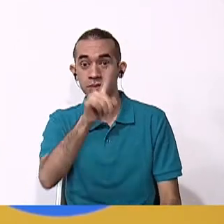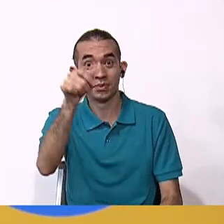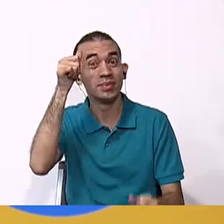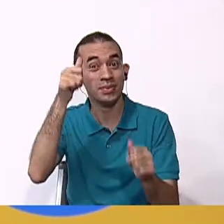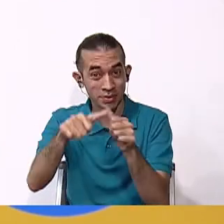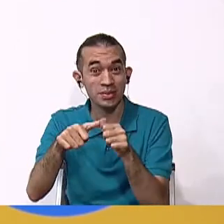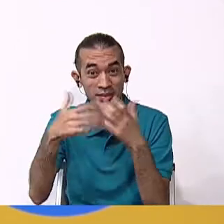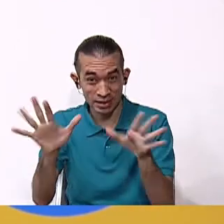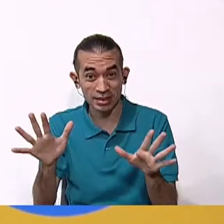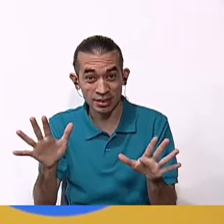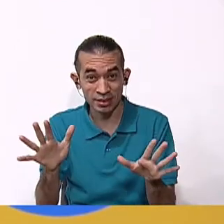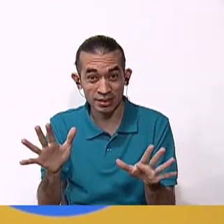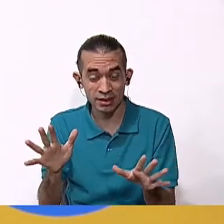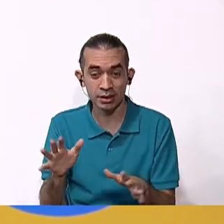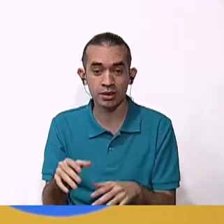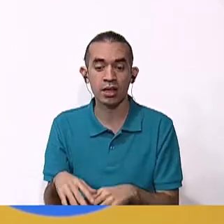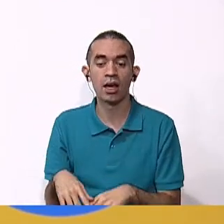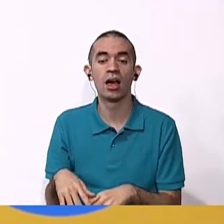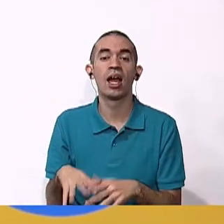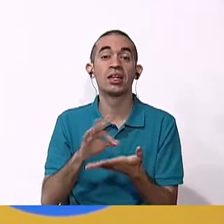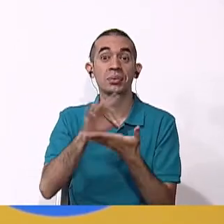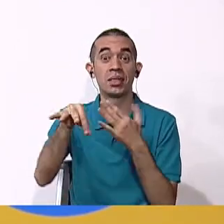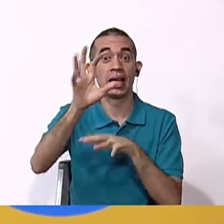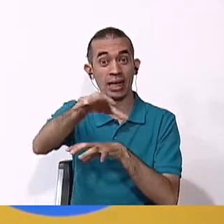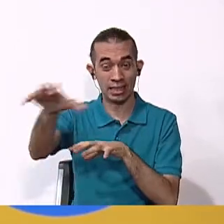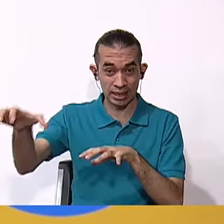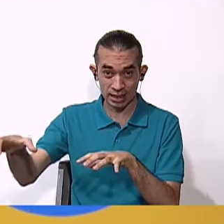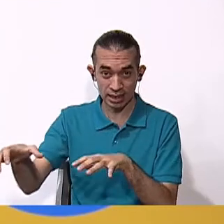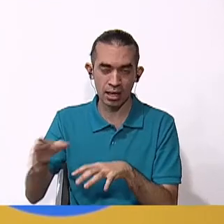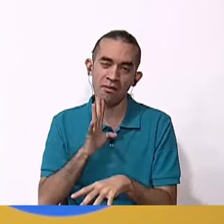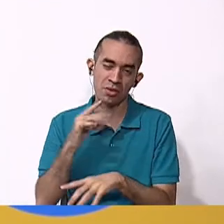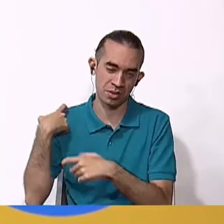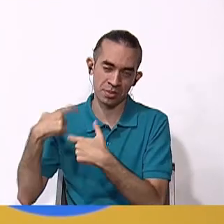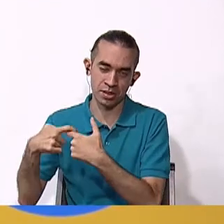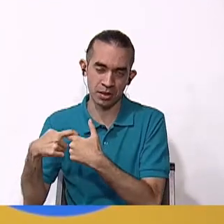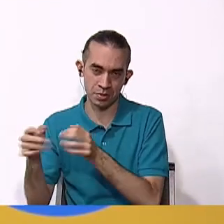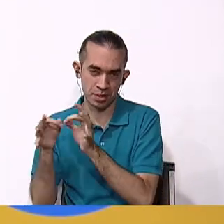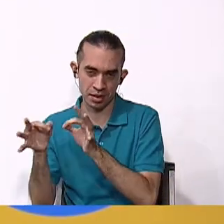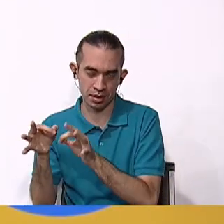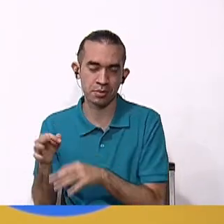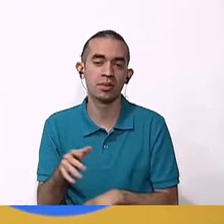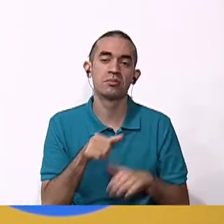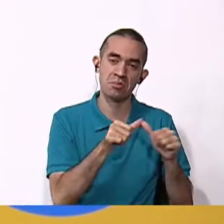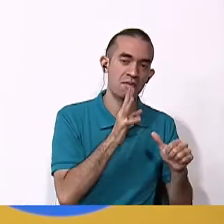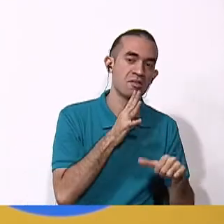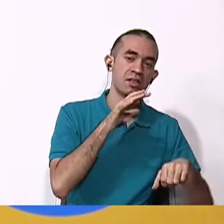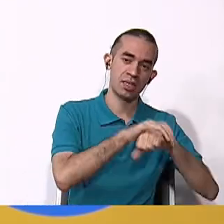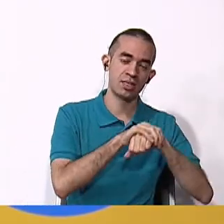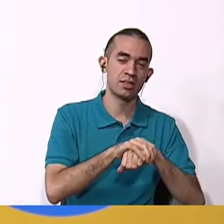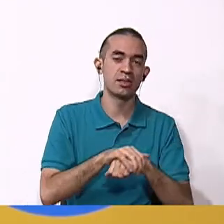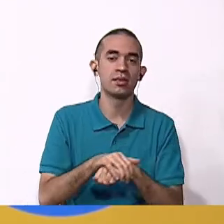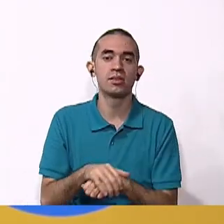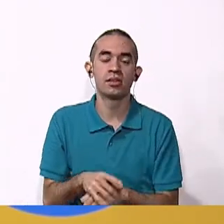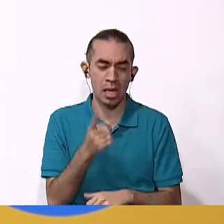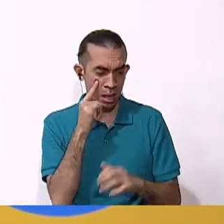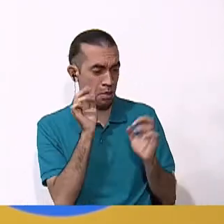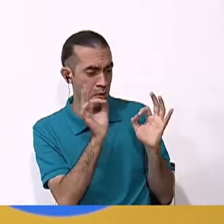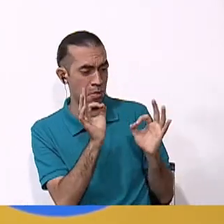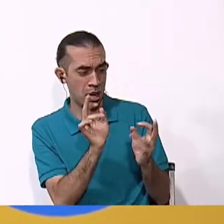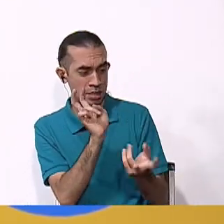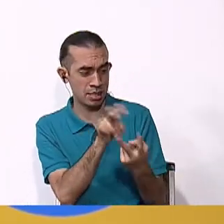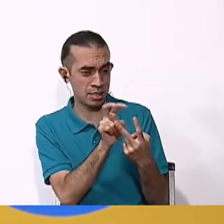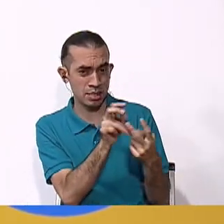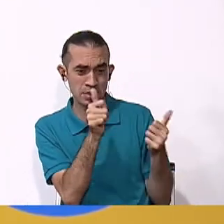acordaron, chicos, de los lugares de tu escuela? Ay, very good, Jack.